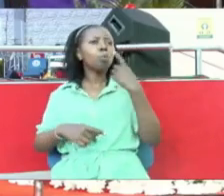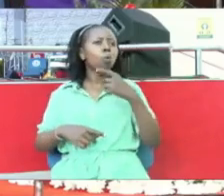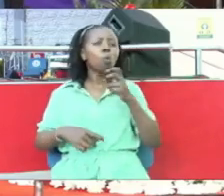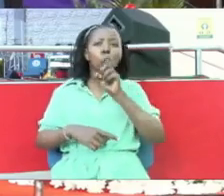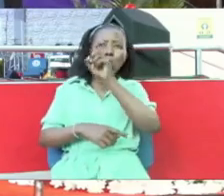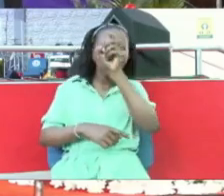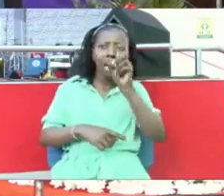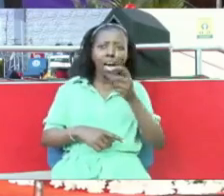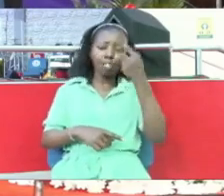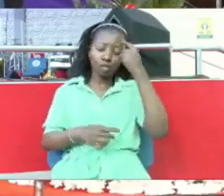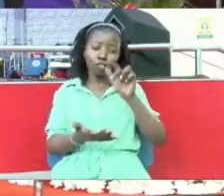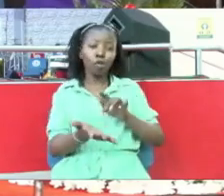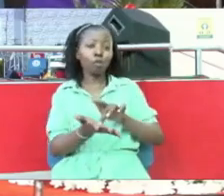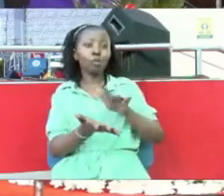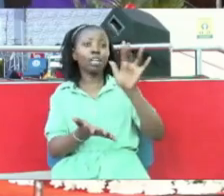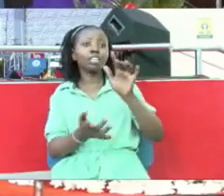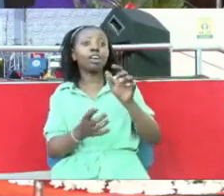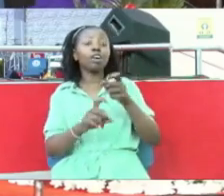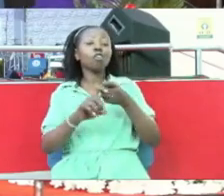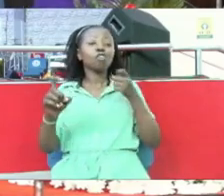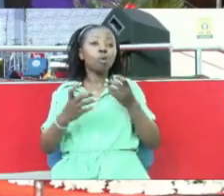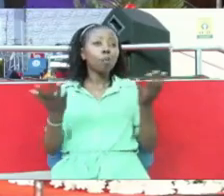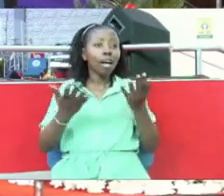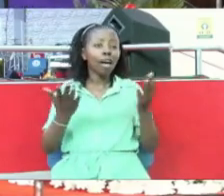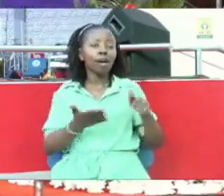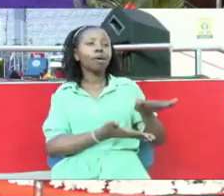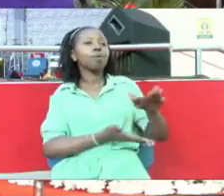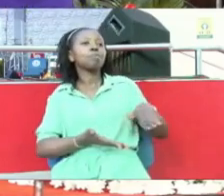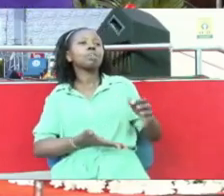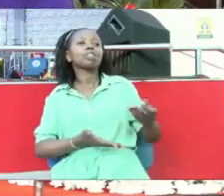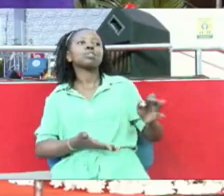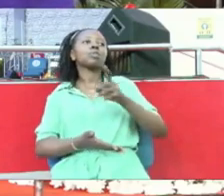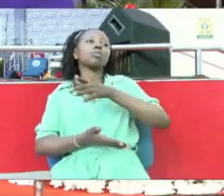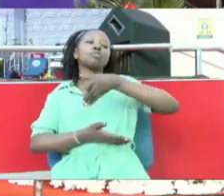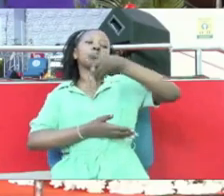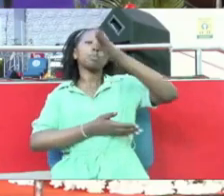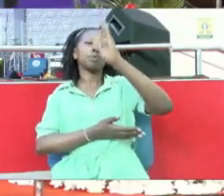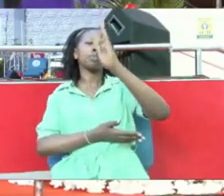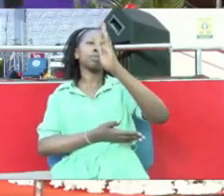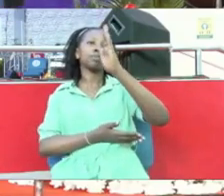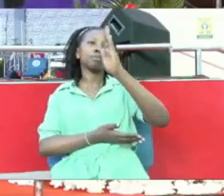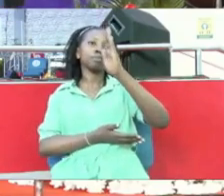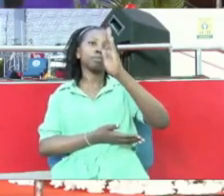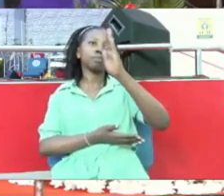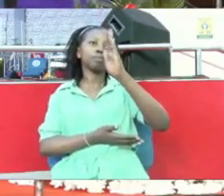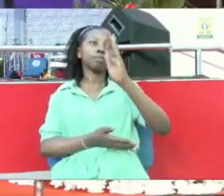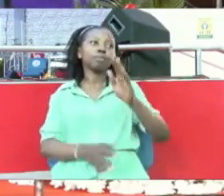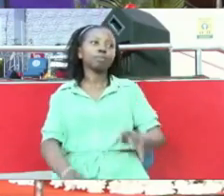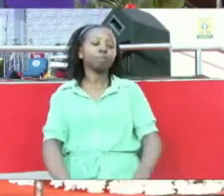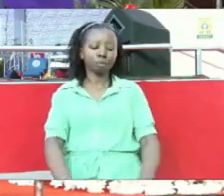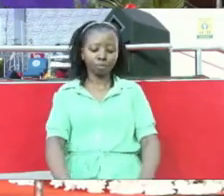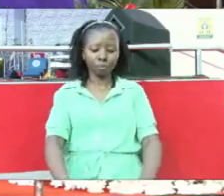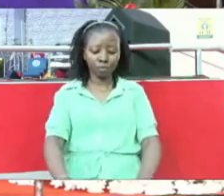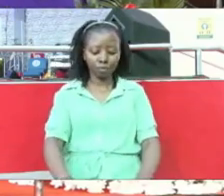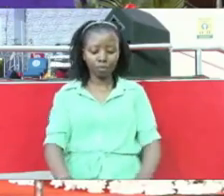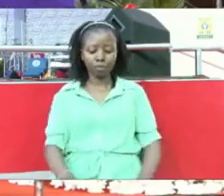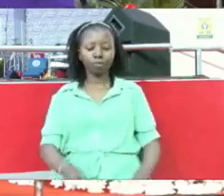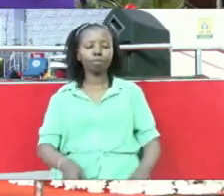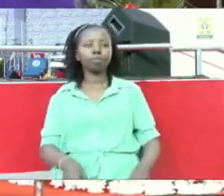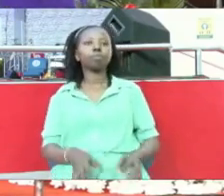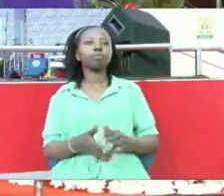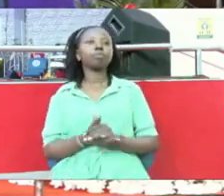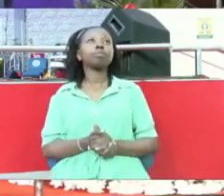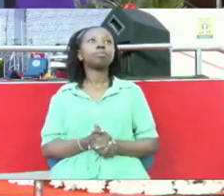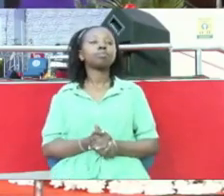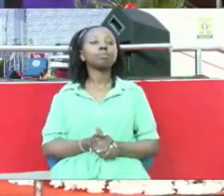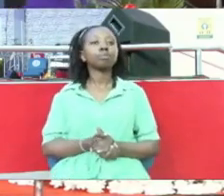it from the presence of God. Anauliza, anatafuta watu ambao wataweza kuuliza zile akiba na hazina